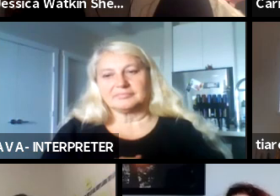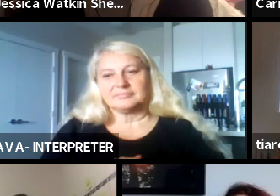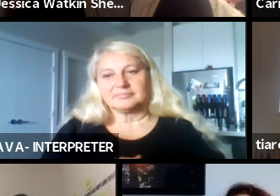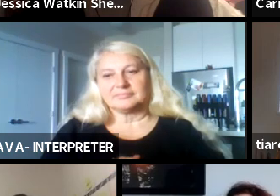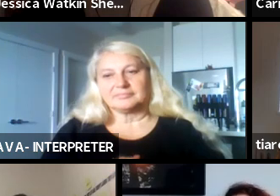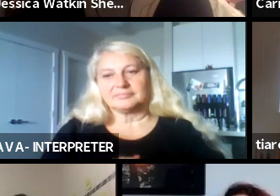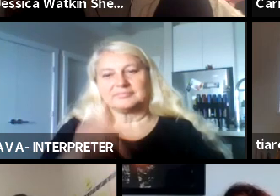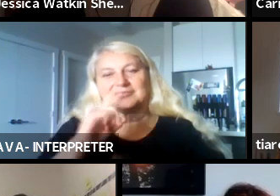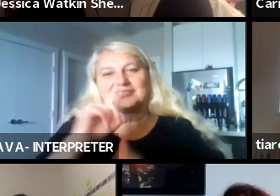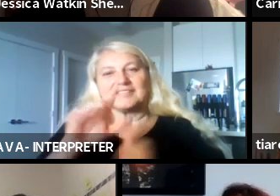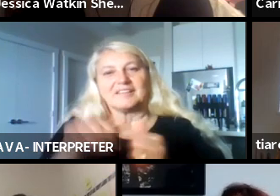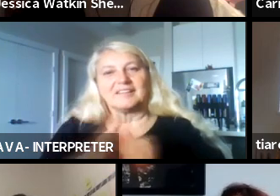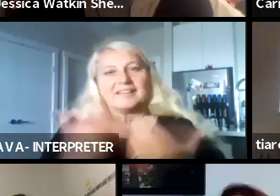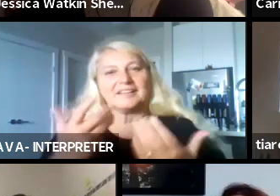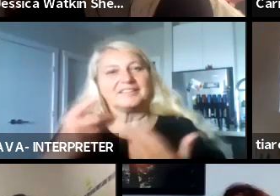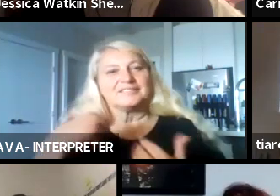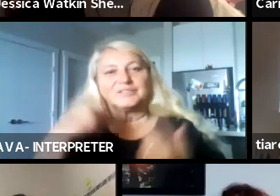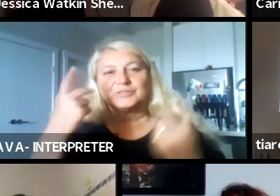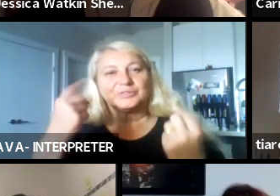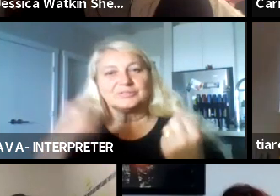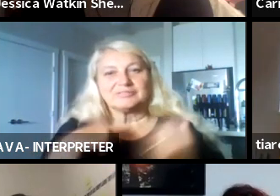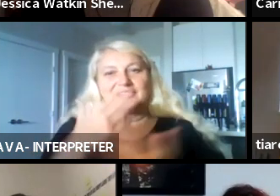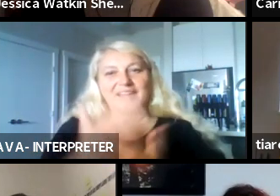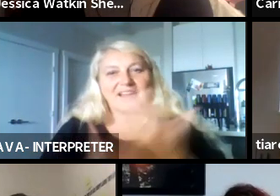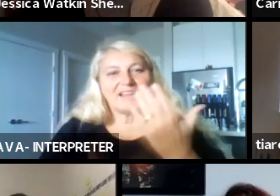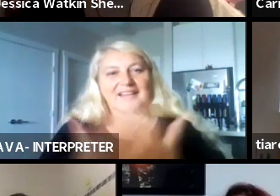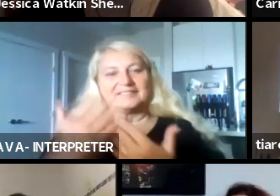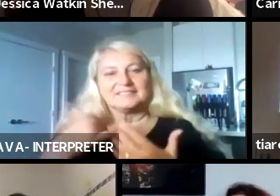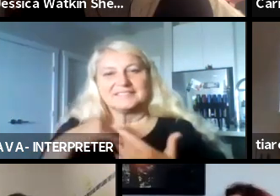mushing my face with my hand.